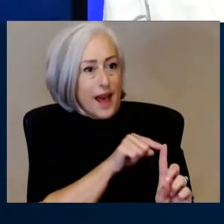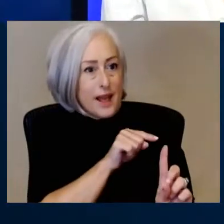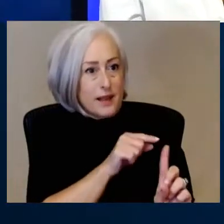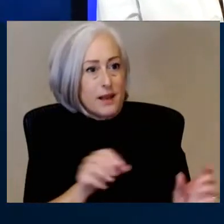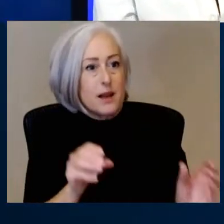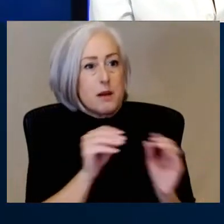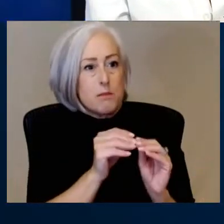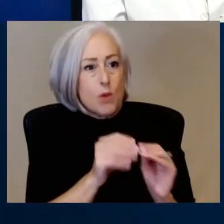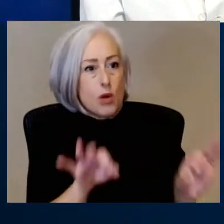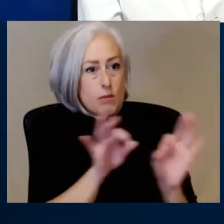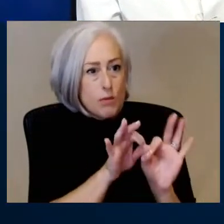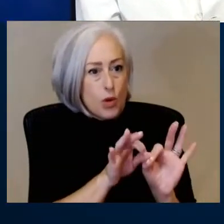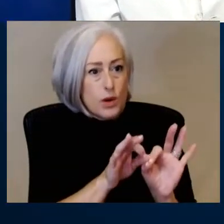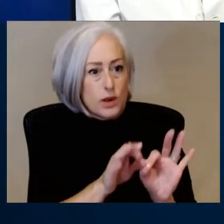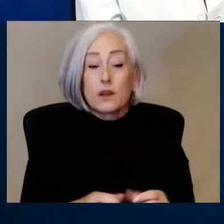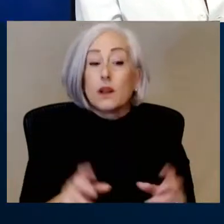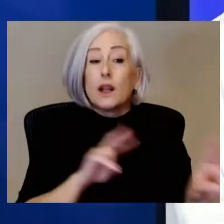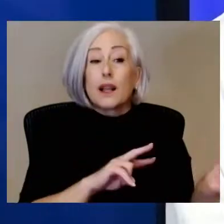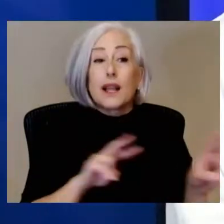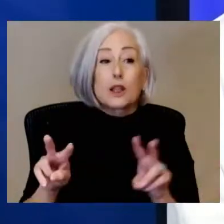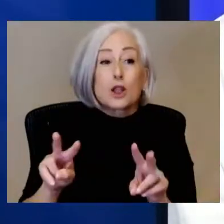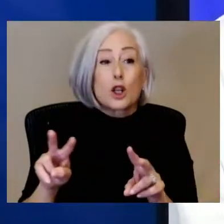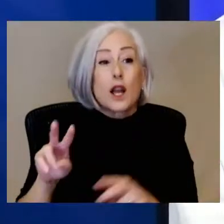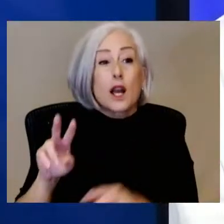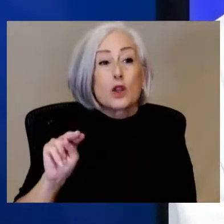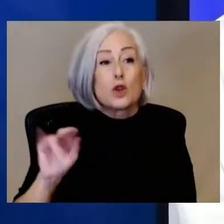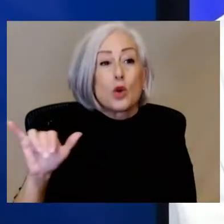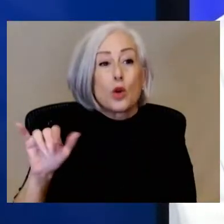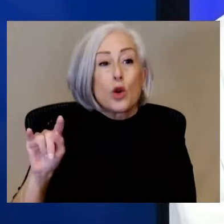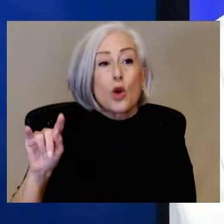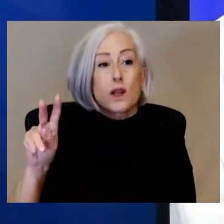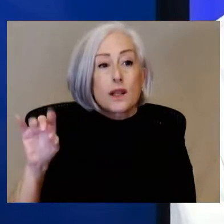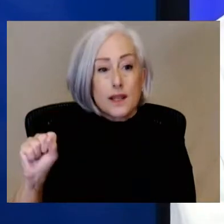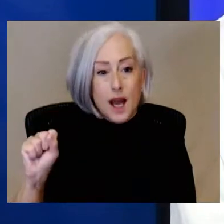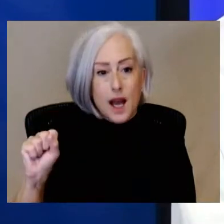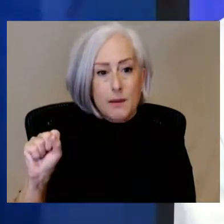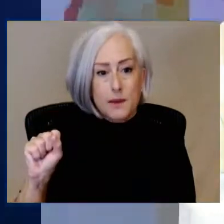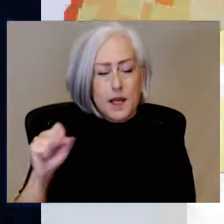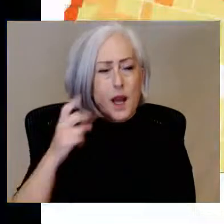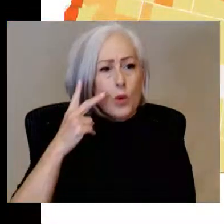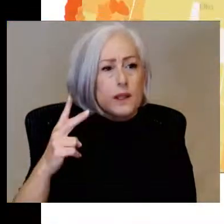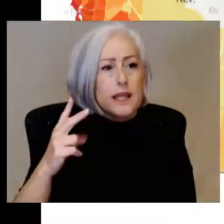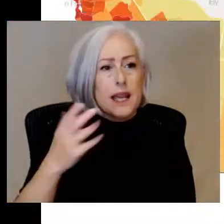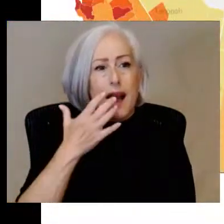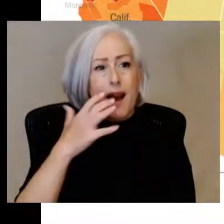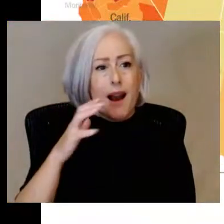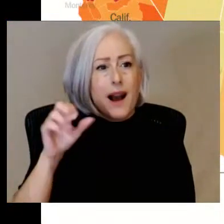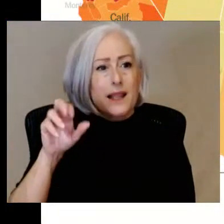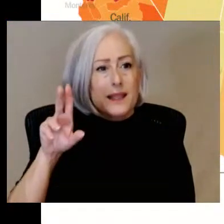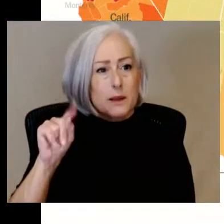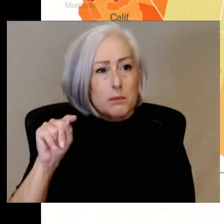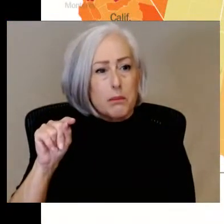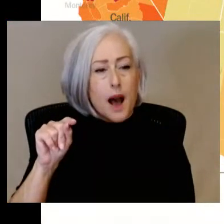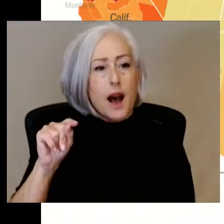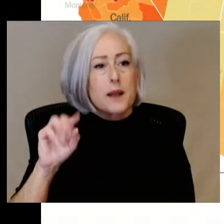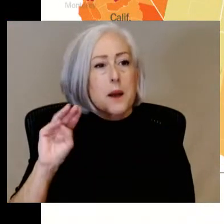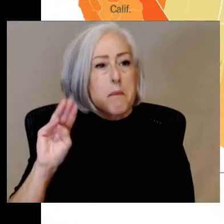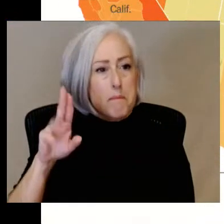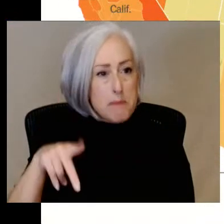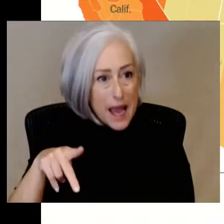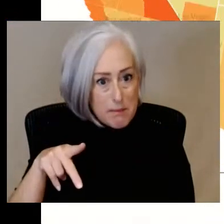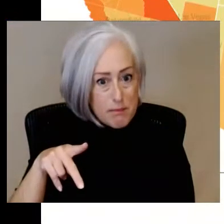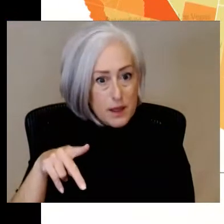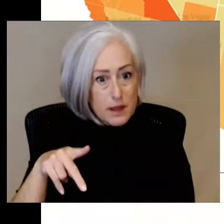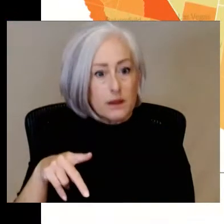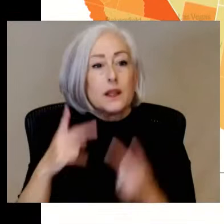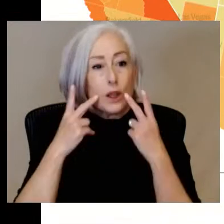fact, let's take a look at a couple of New York Times graphs I think we've got. One is the hotspot graph, and then I think we got a graph on hospitalization. So you can see, it's